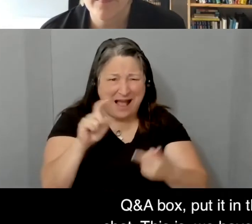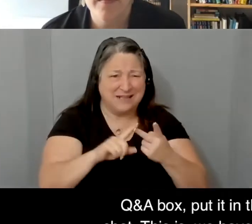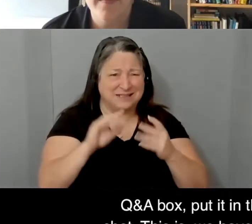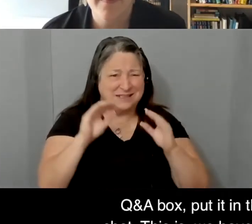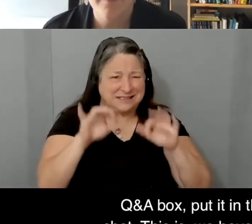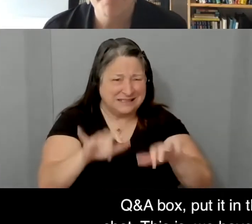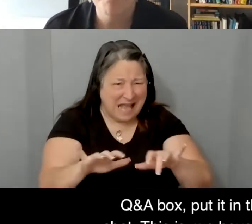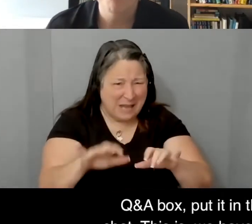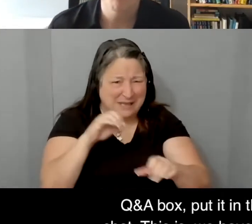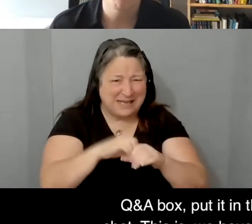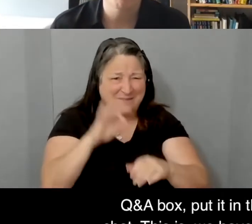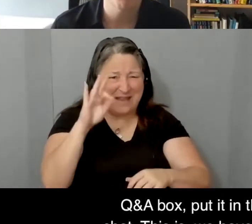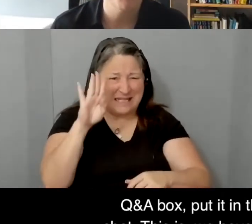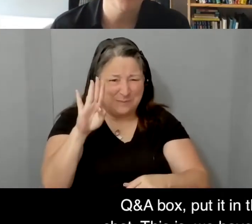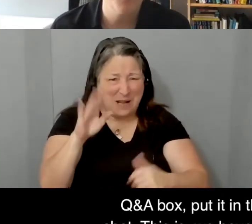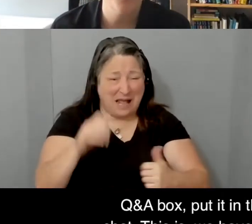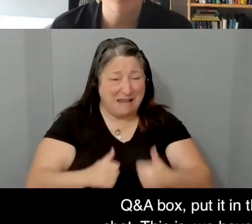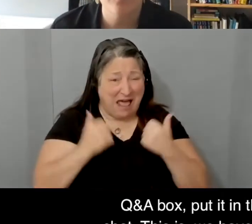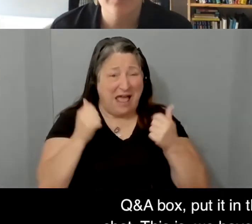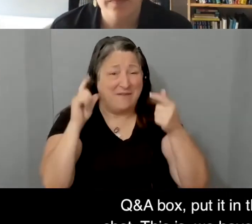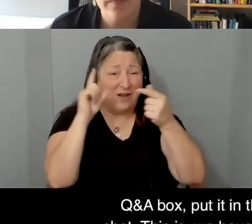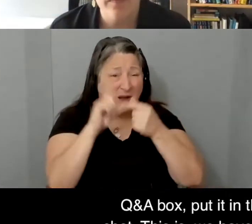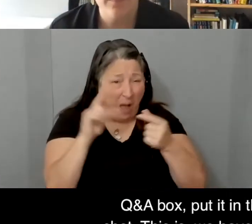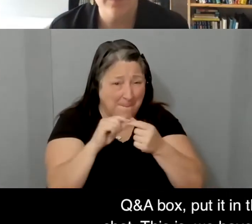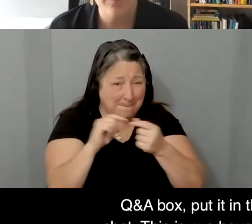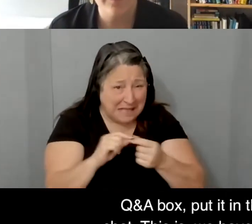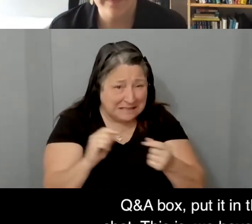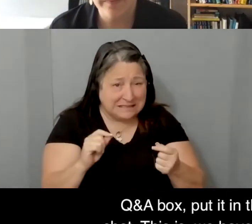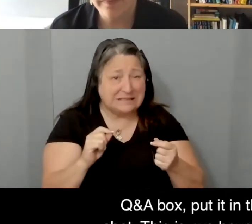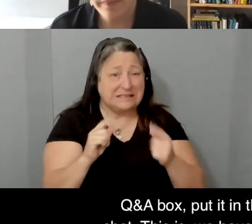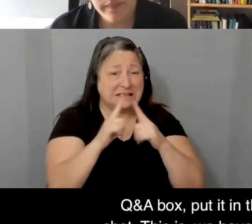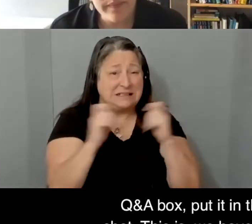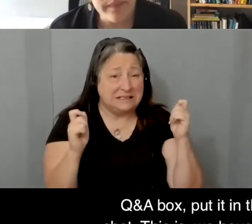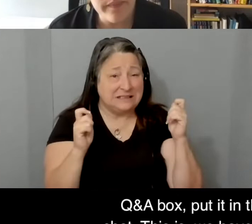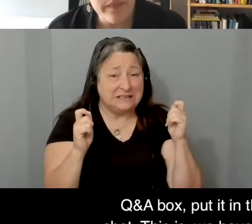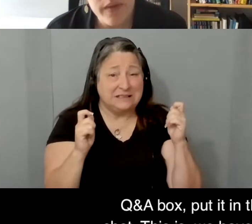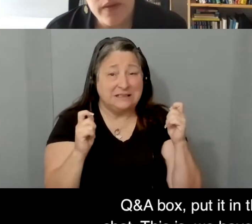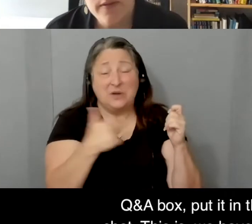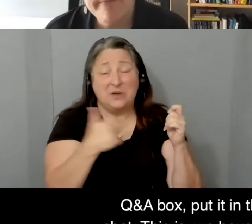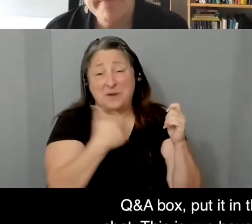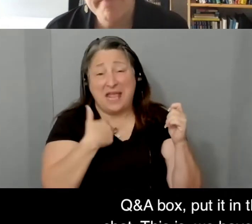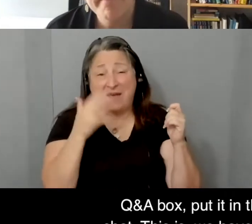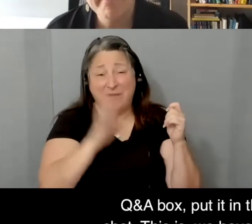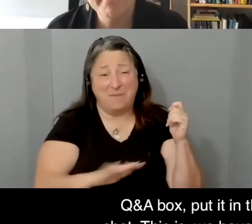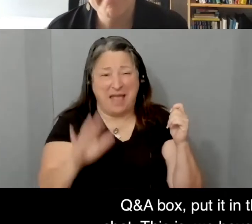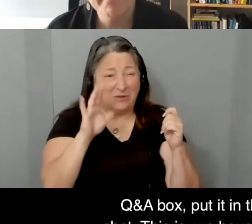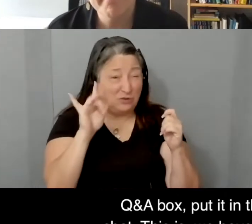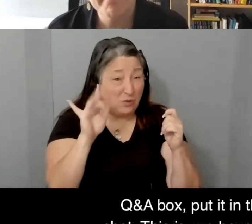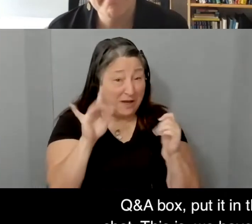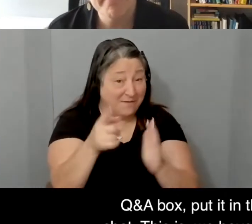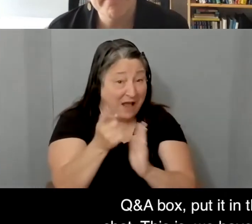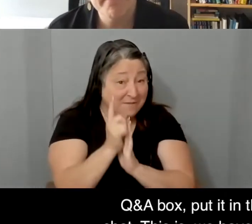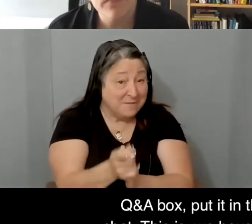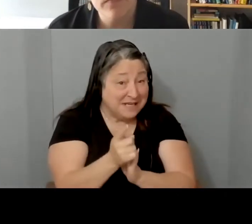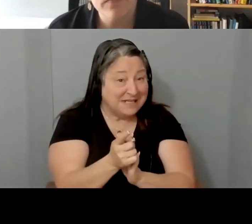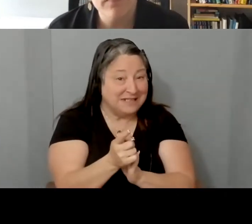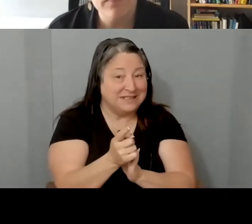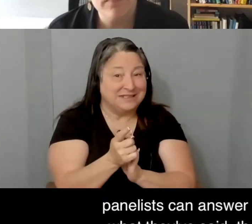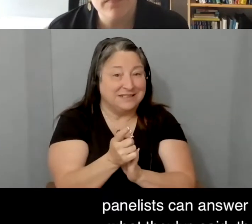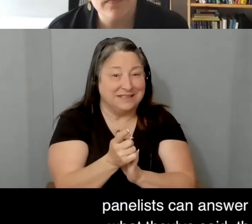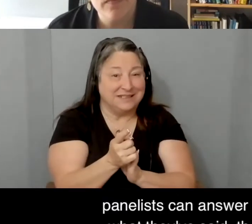Live comment chat. We have roughly 25 minutes where